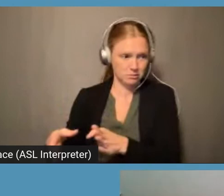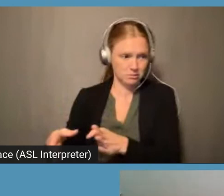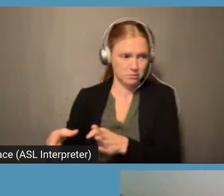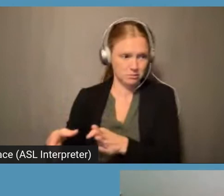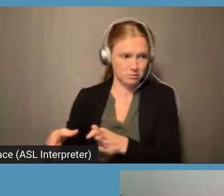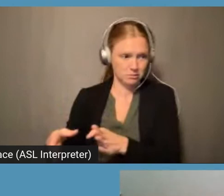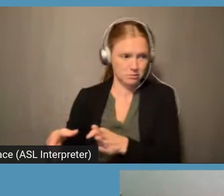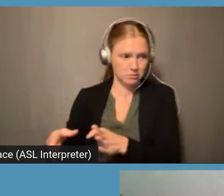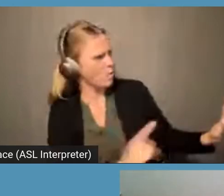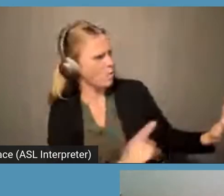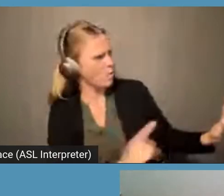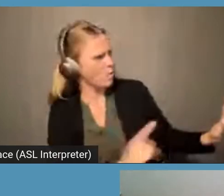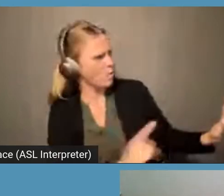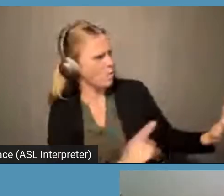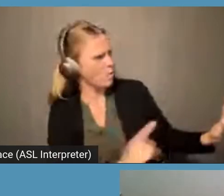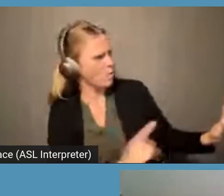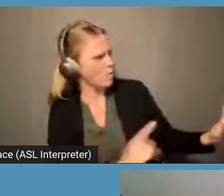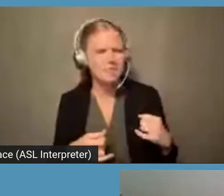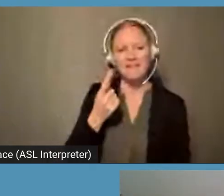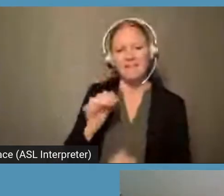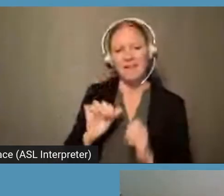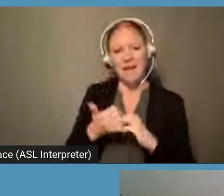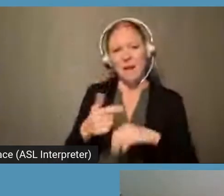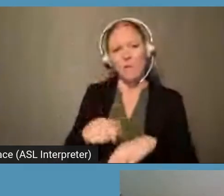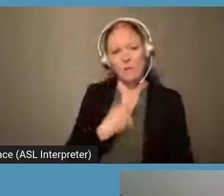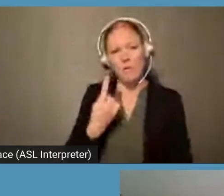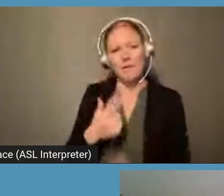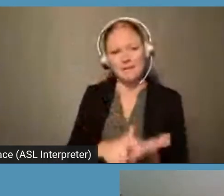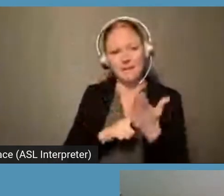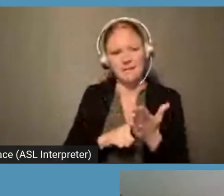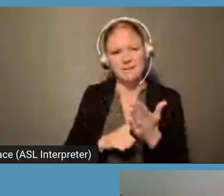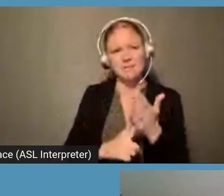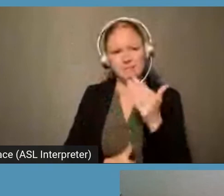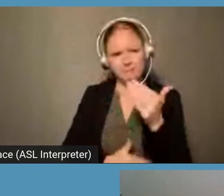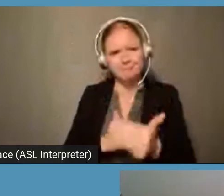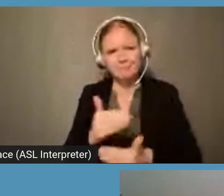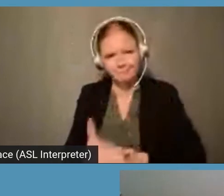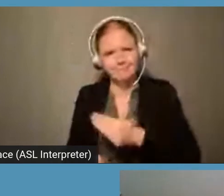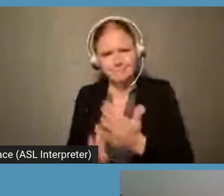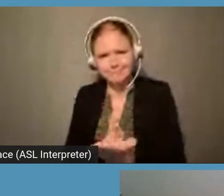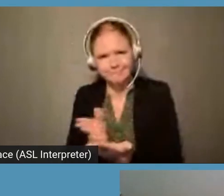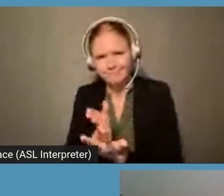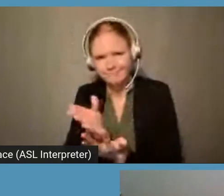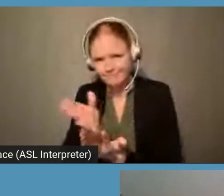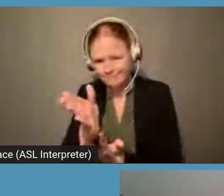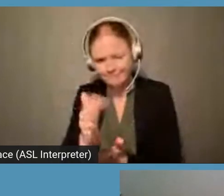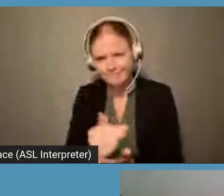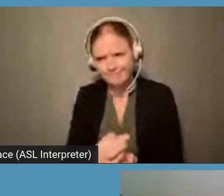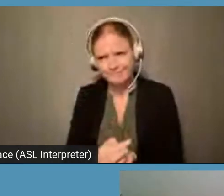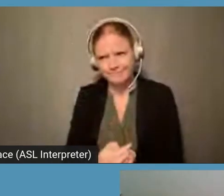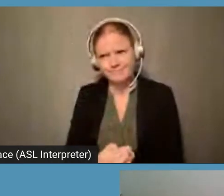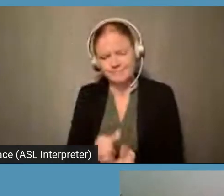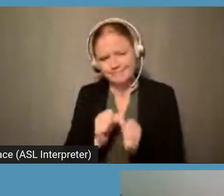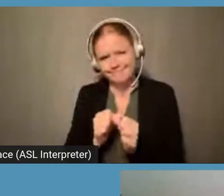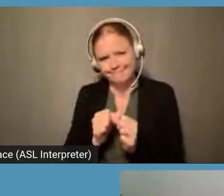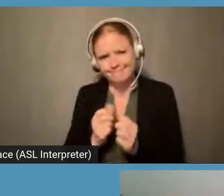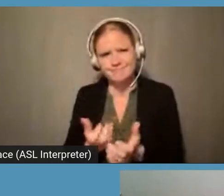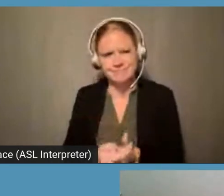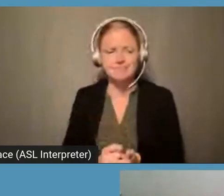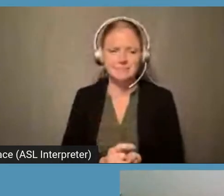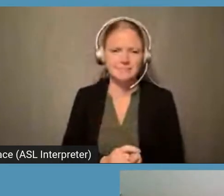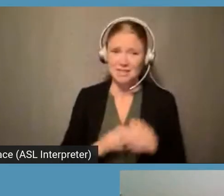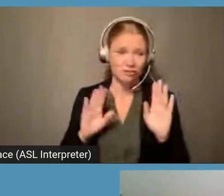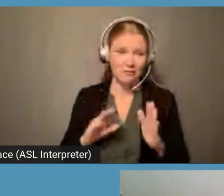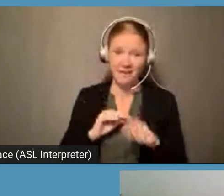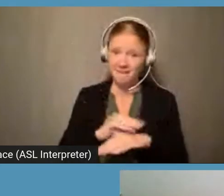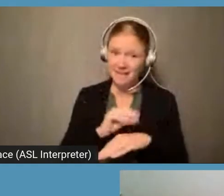just understanding how long it takes to keep things on track. So that was really great